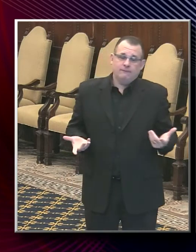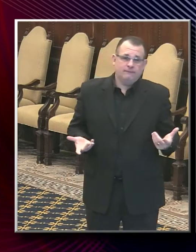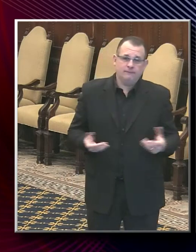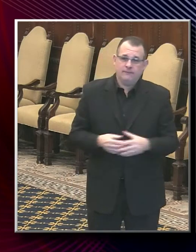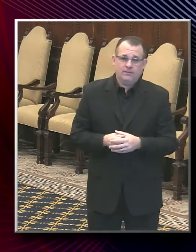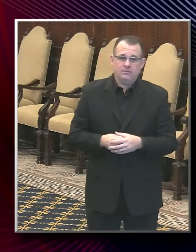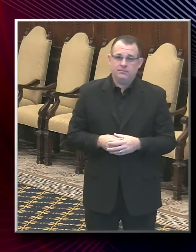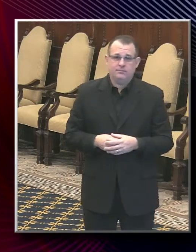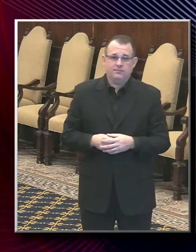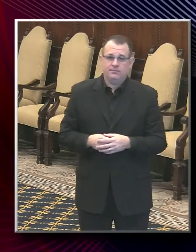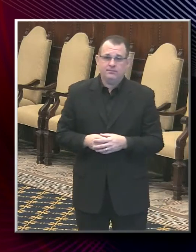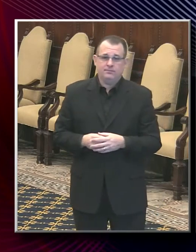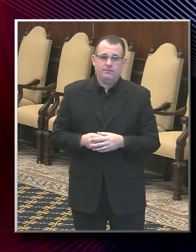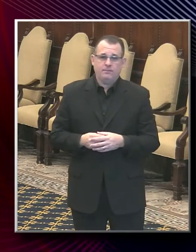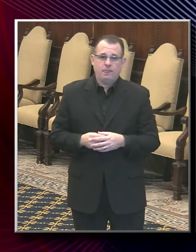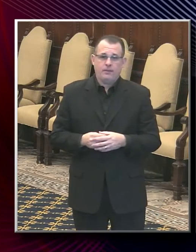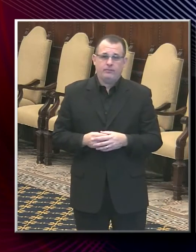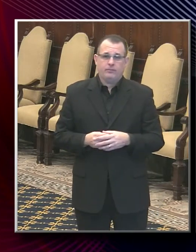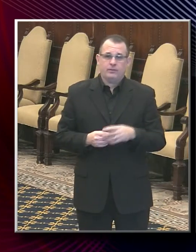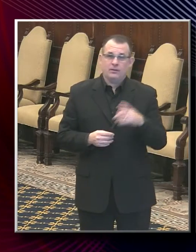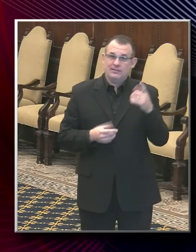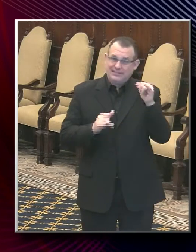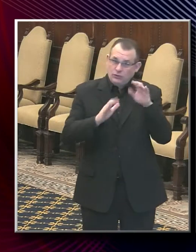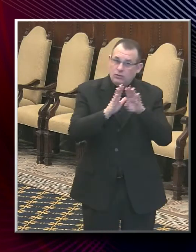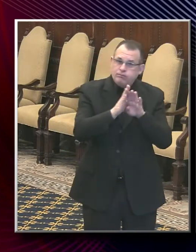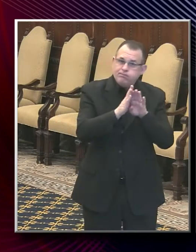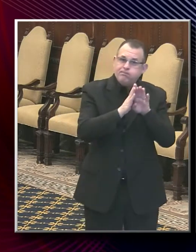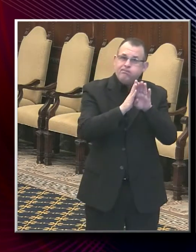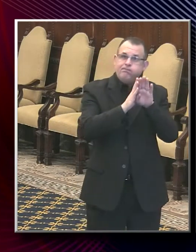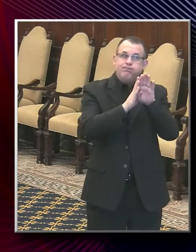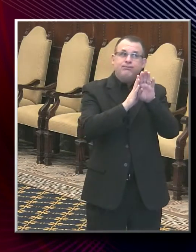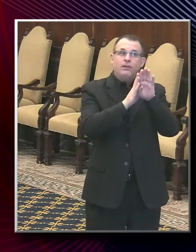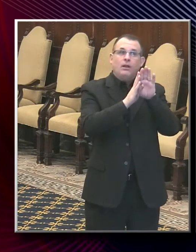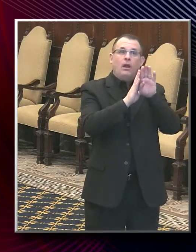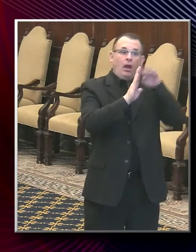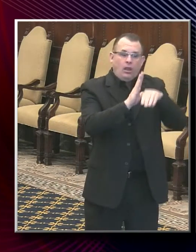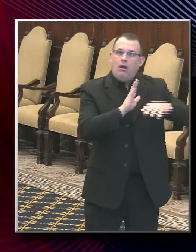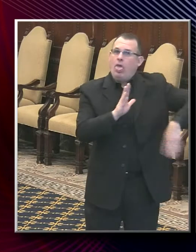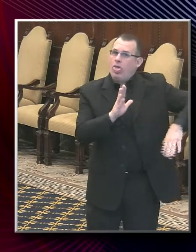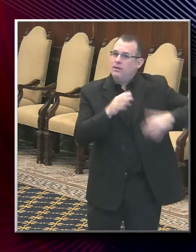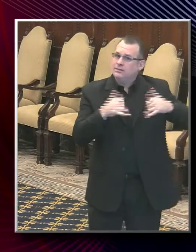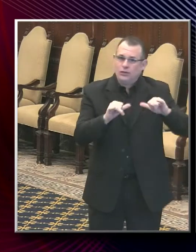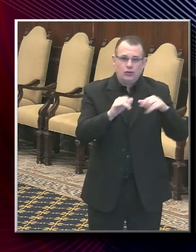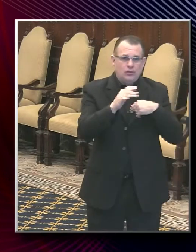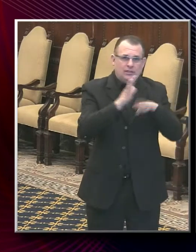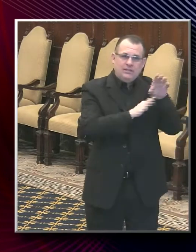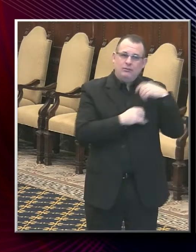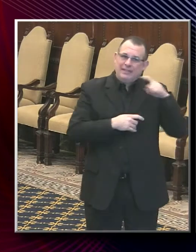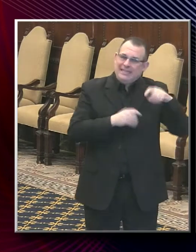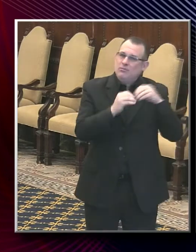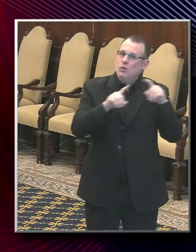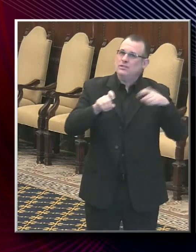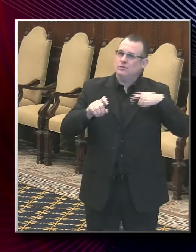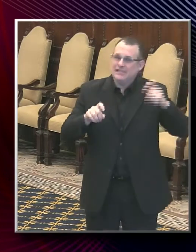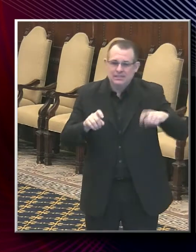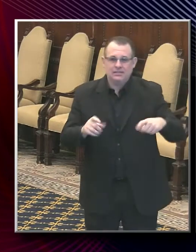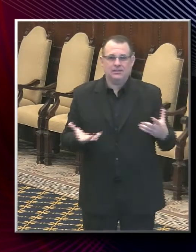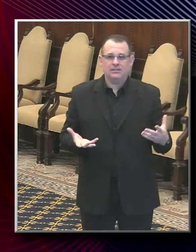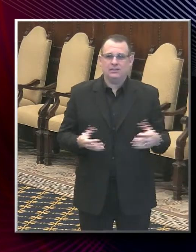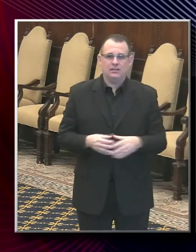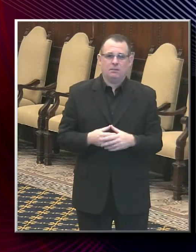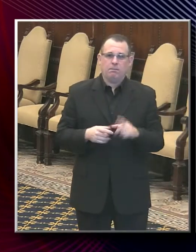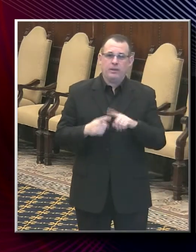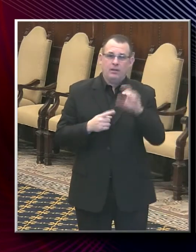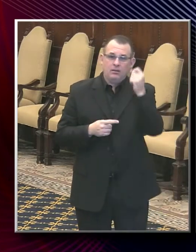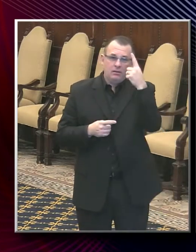has plateaued but not fallen yet. I think that that's probably accurate, and even if we had more tests, we would come up with the same conclusion. But if we had many